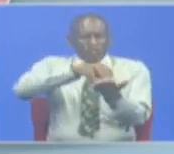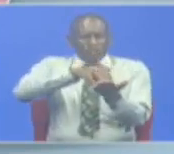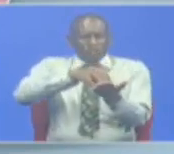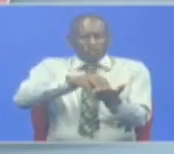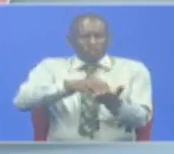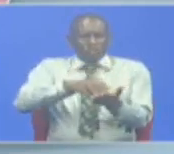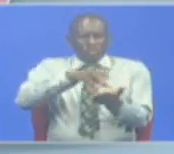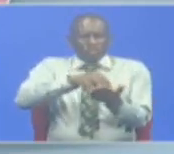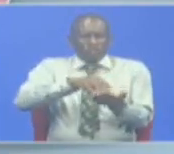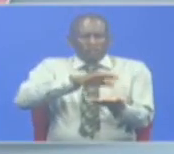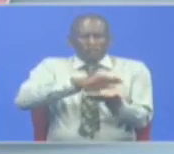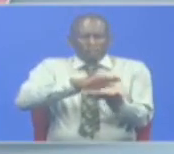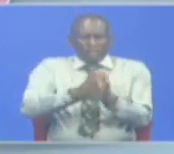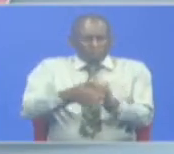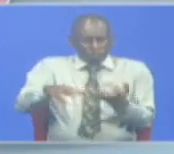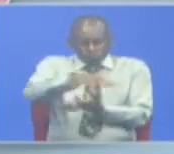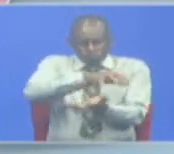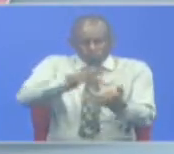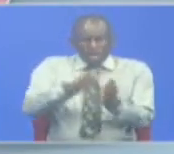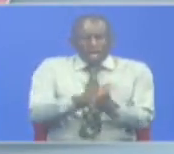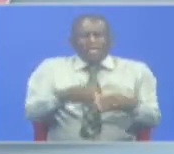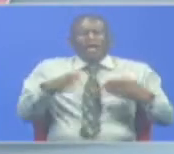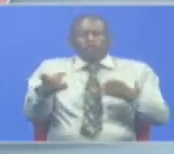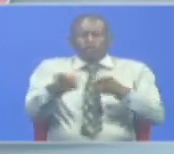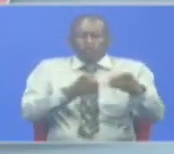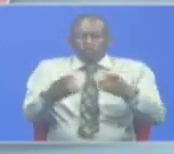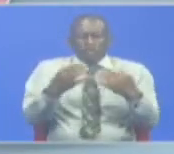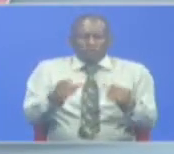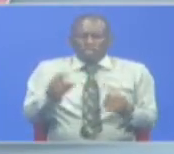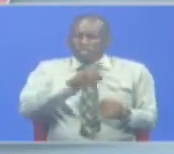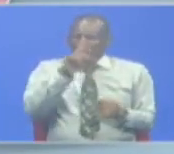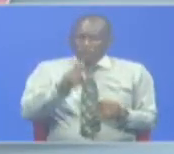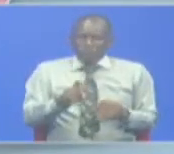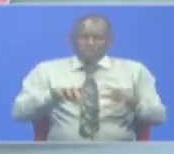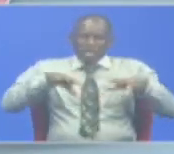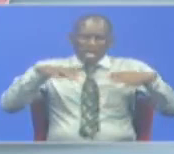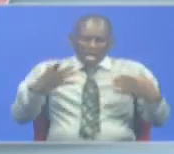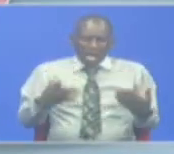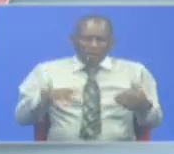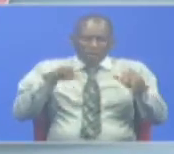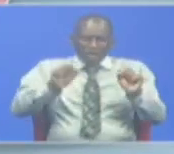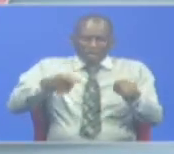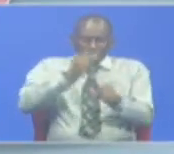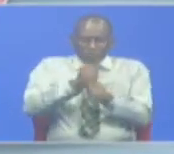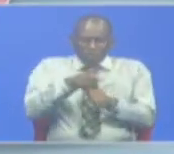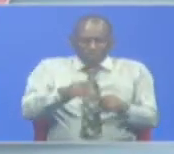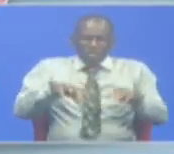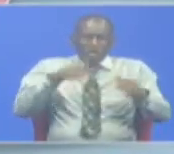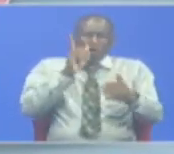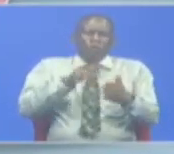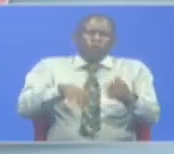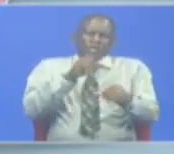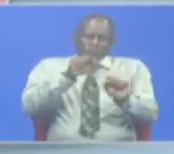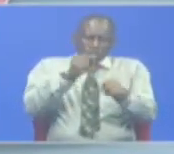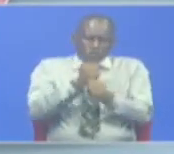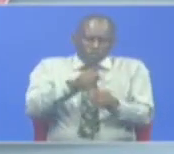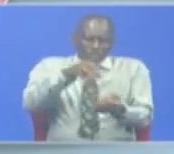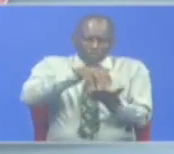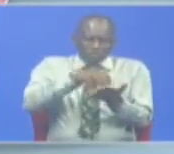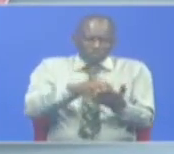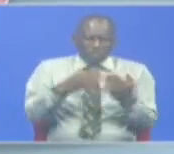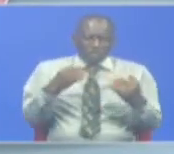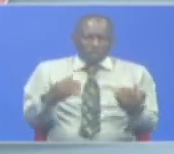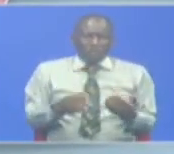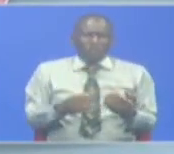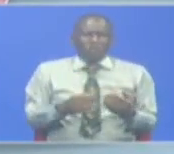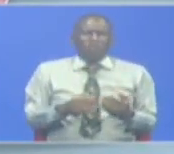gets chaotic and obviously out of control. So the question is, how do we do this, or what to do in this situation? Drastic